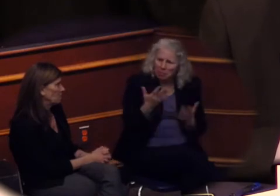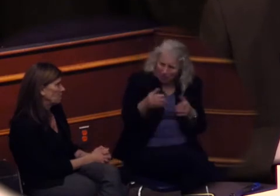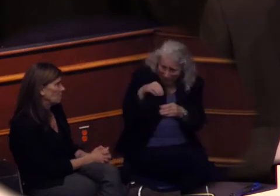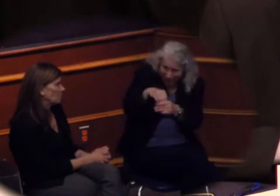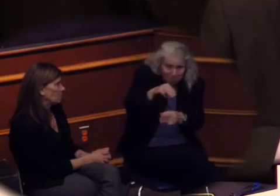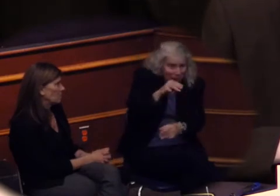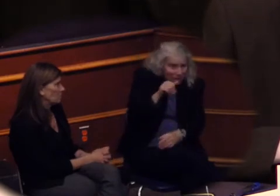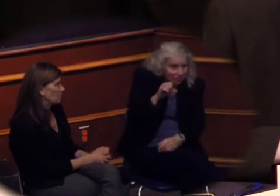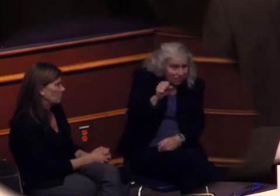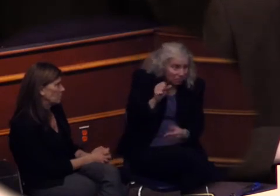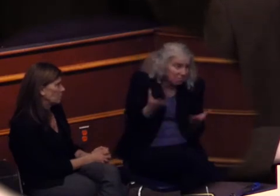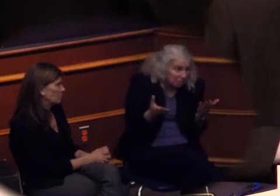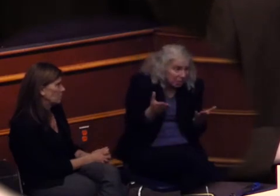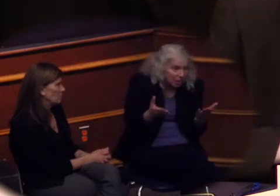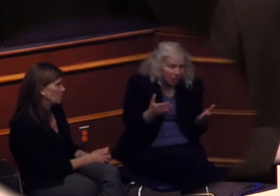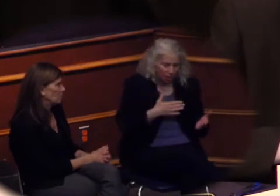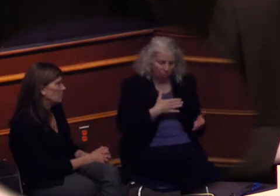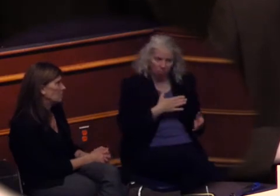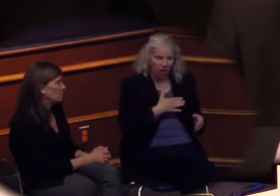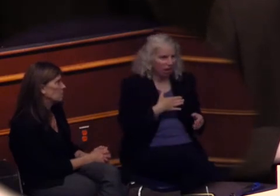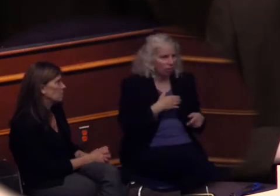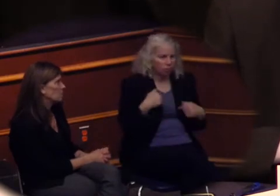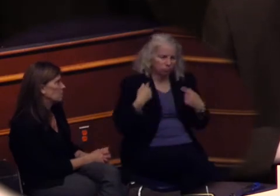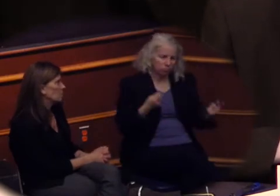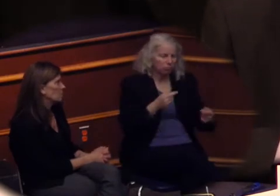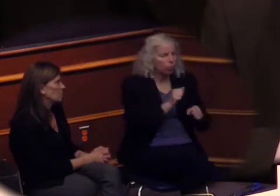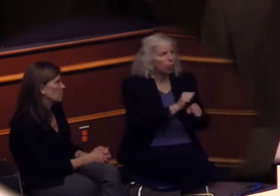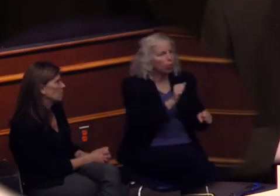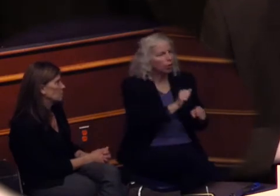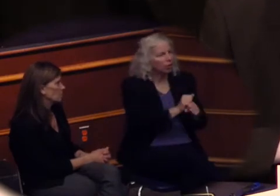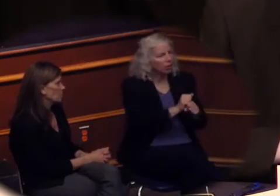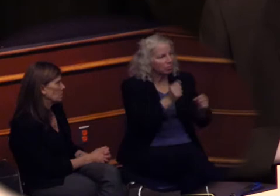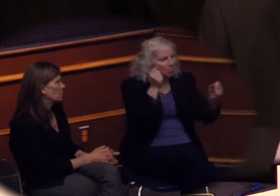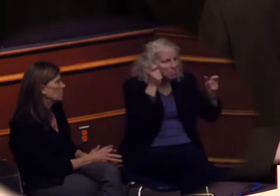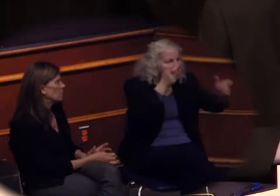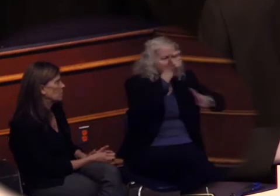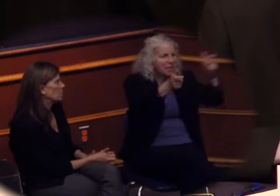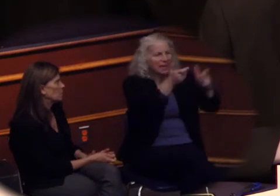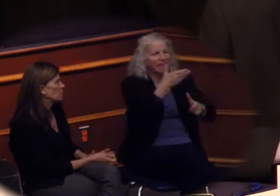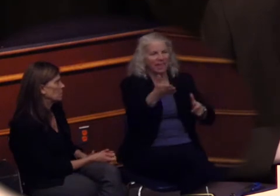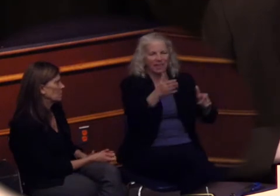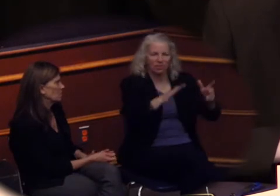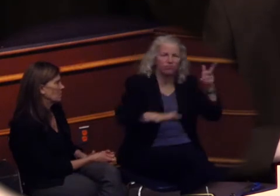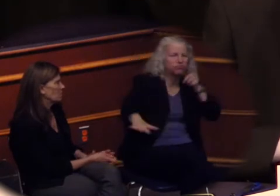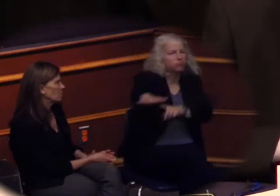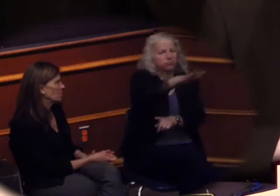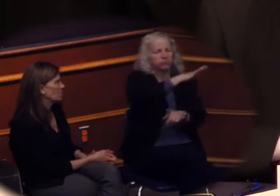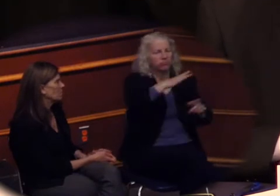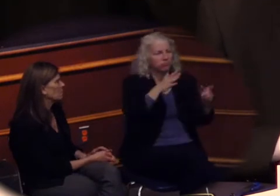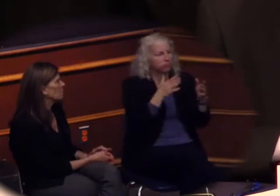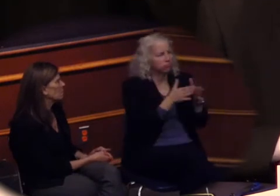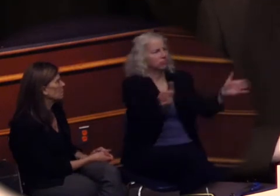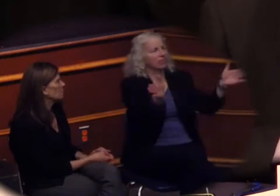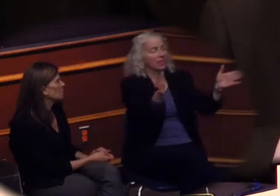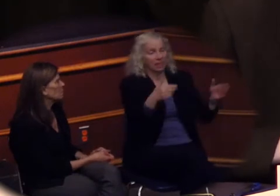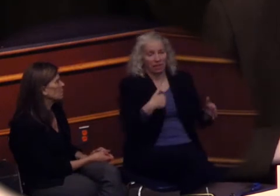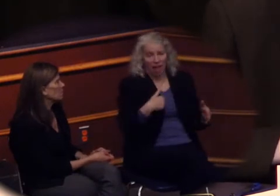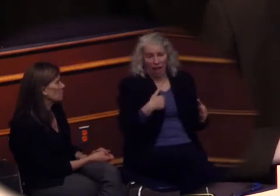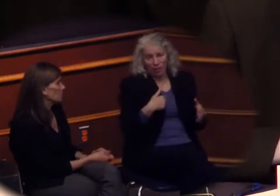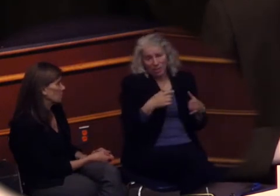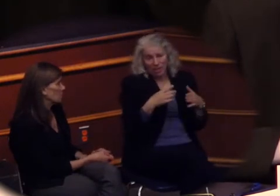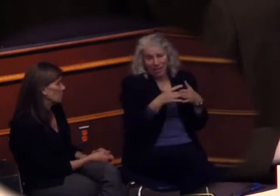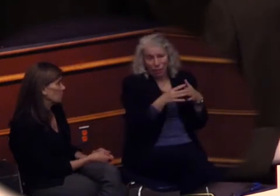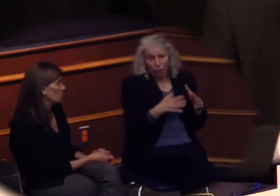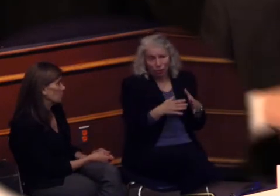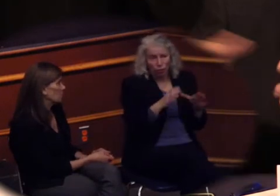Massachusetts. My career has been in getting big things done at a much larger scale. I was the head of a group